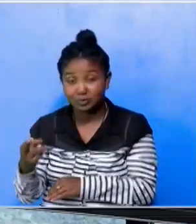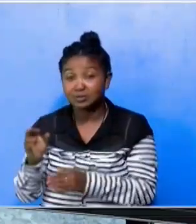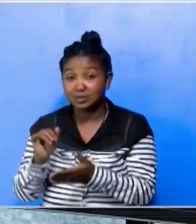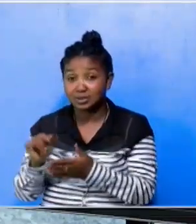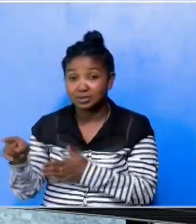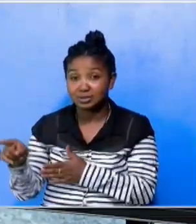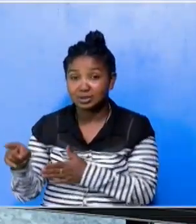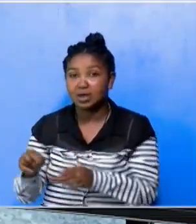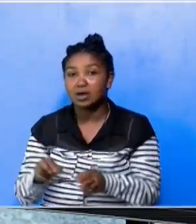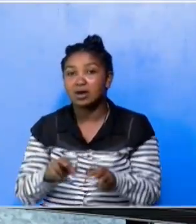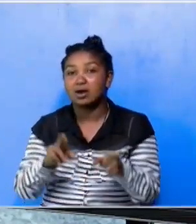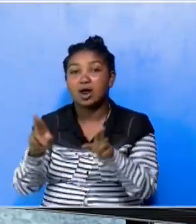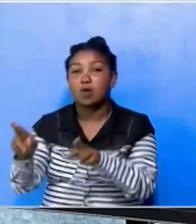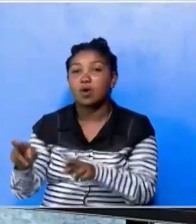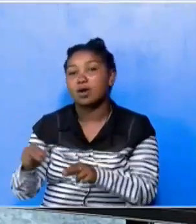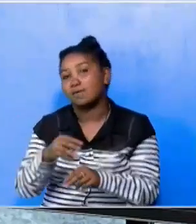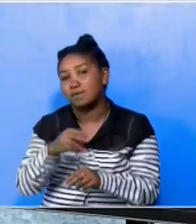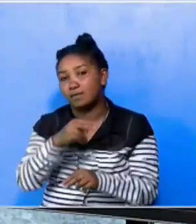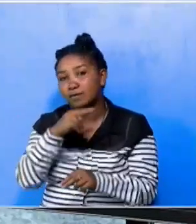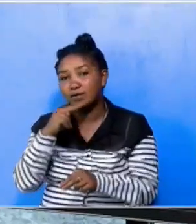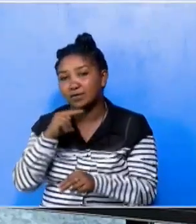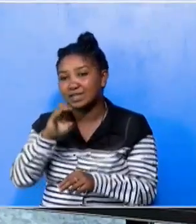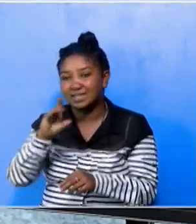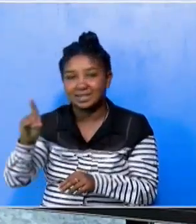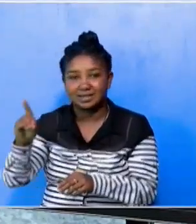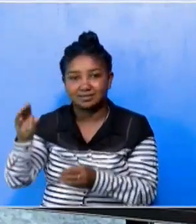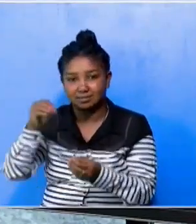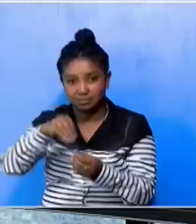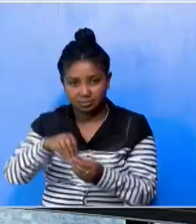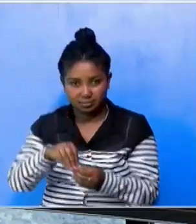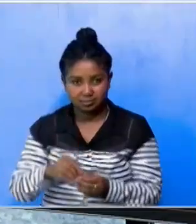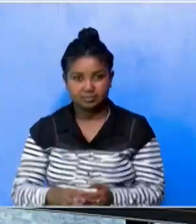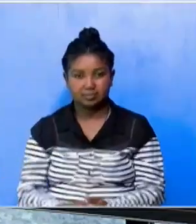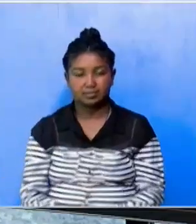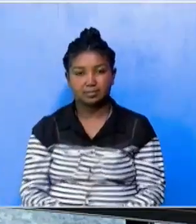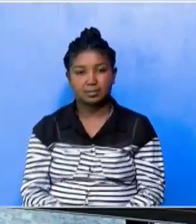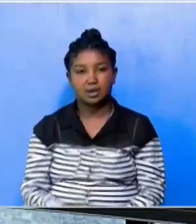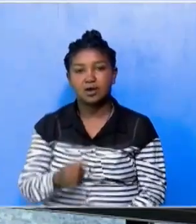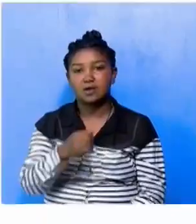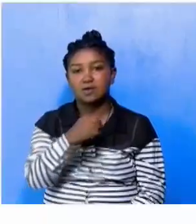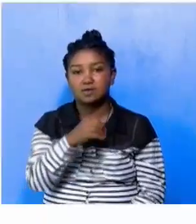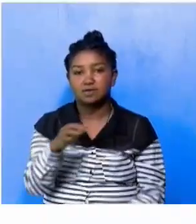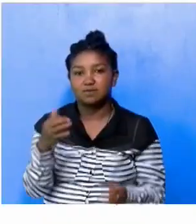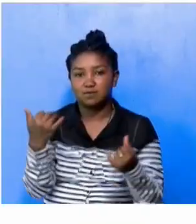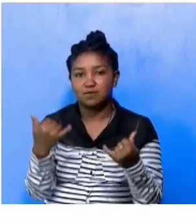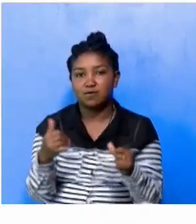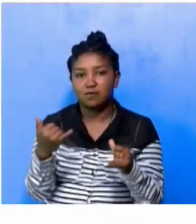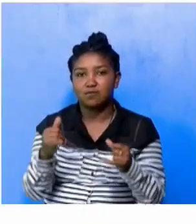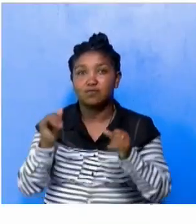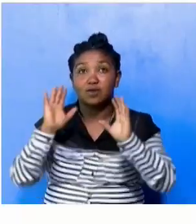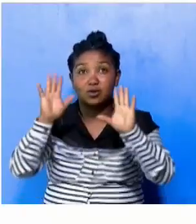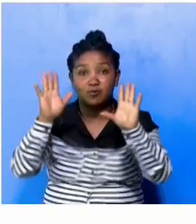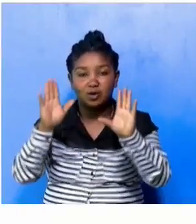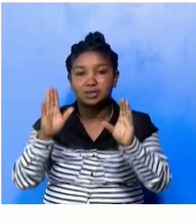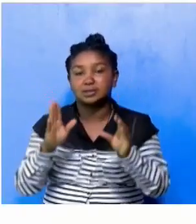is regular verb with text ed, okay? Come on here. Volleyball is played.